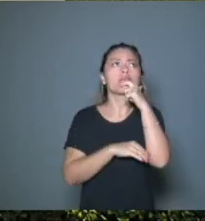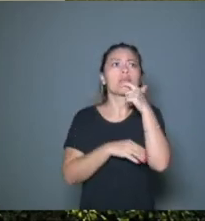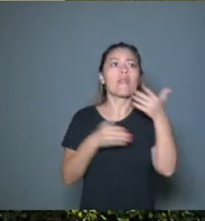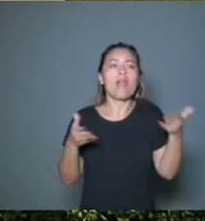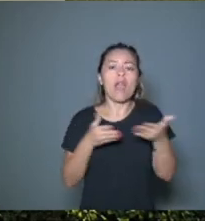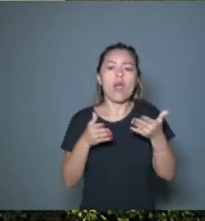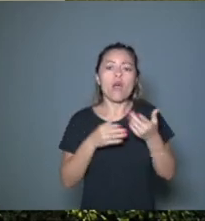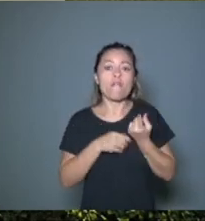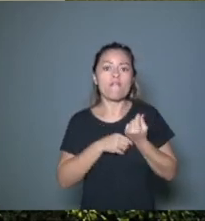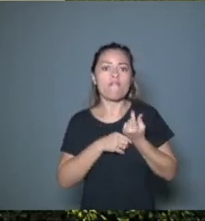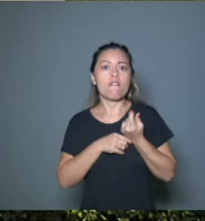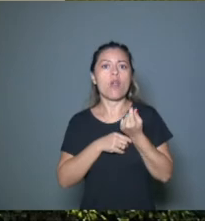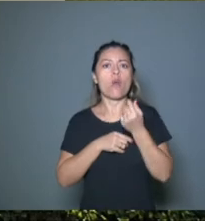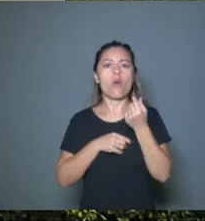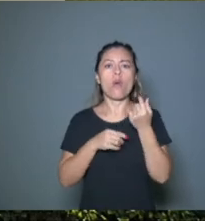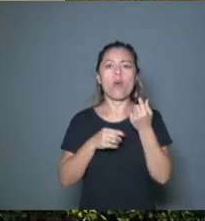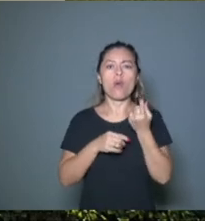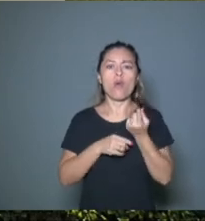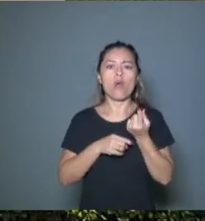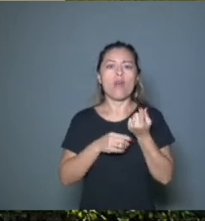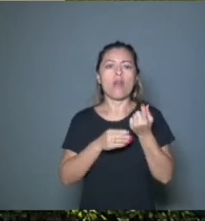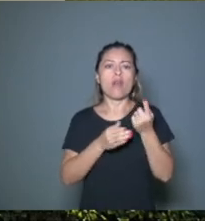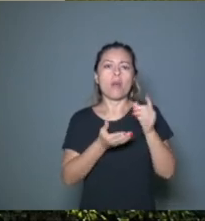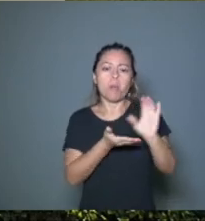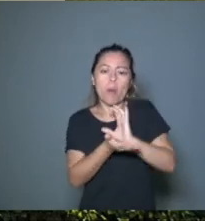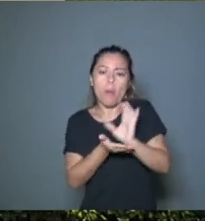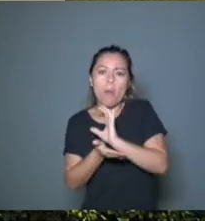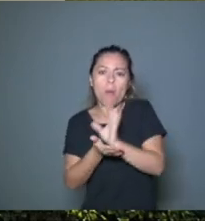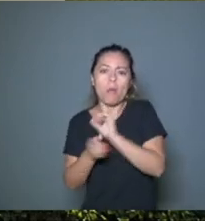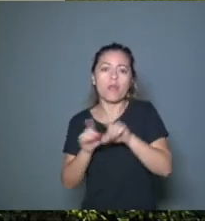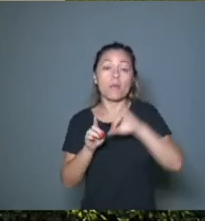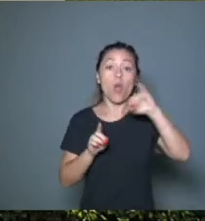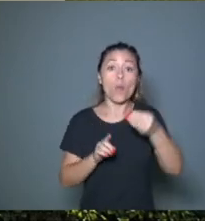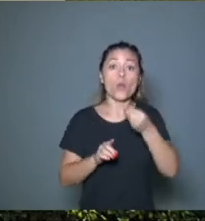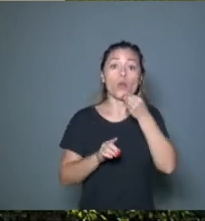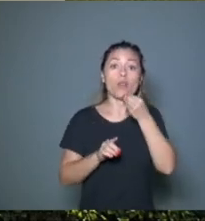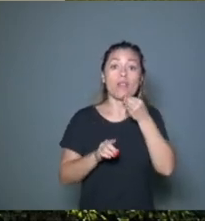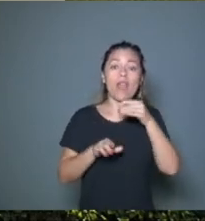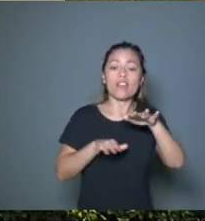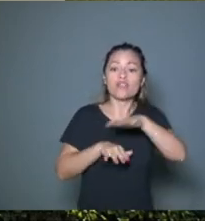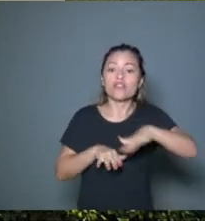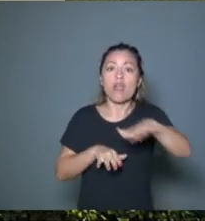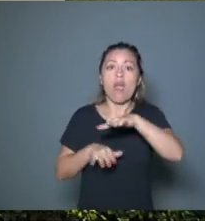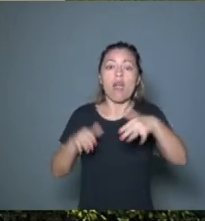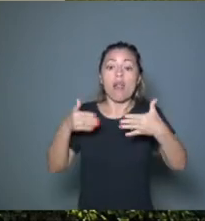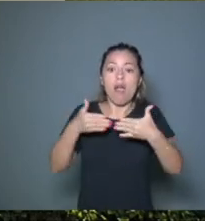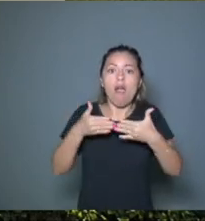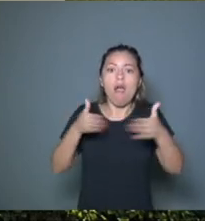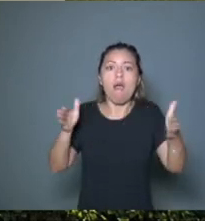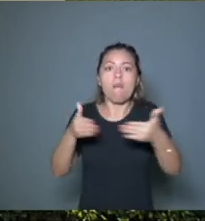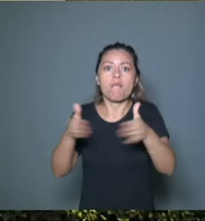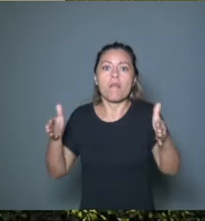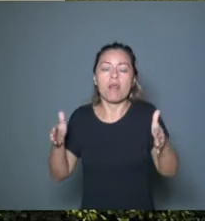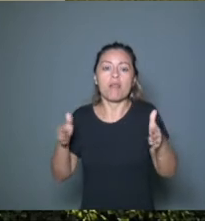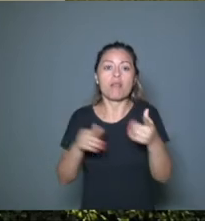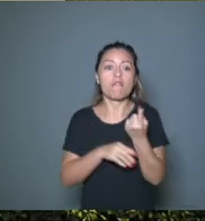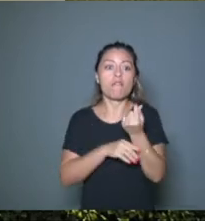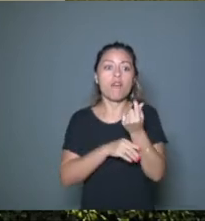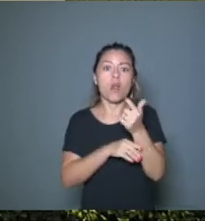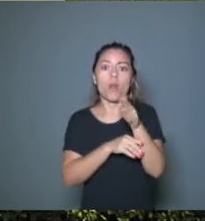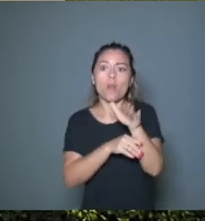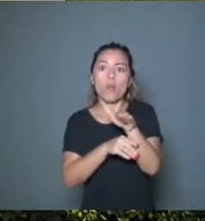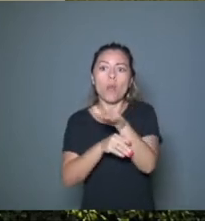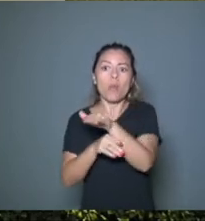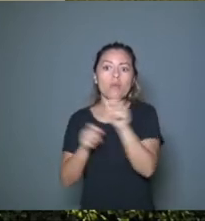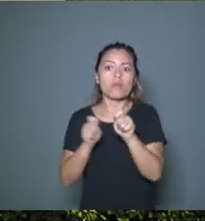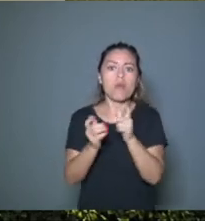So given cash generation and opportunities we see in some regions